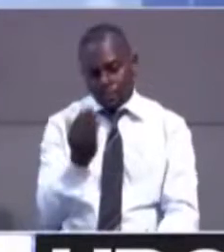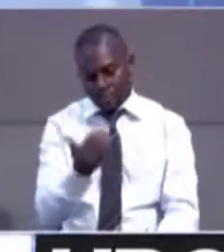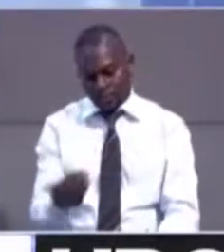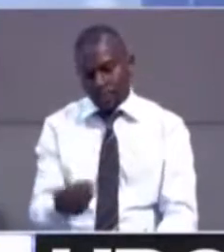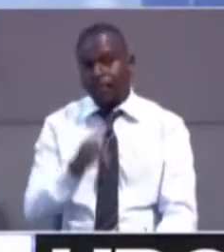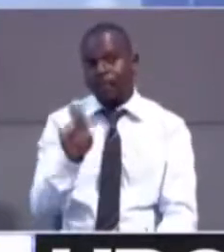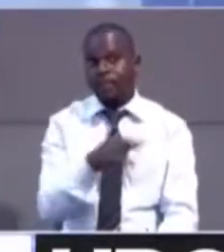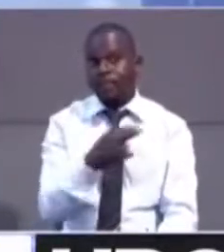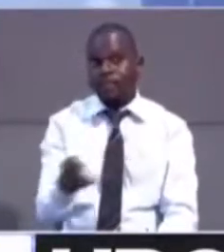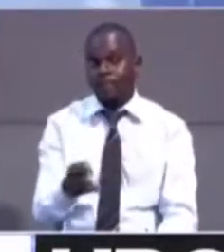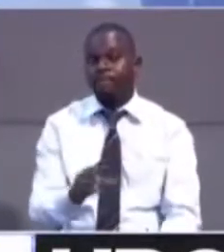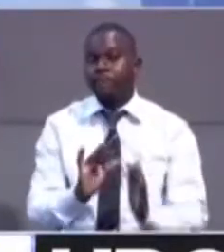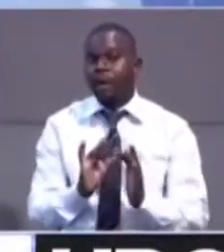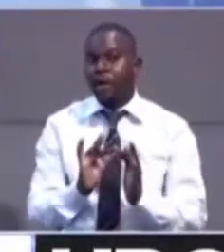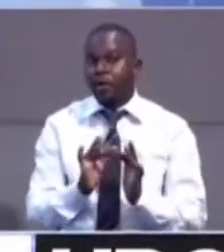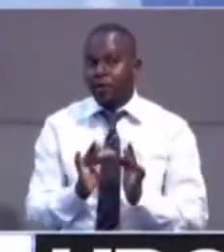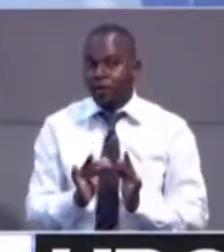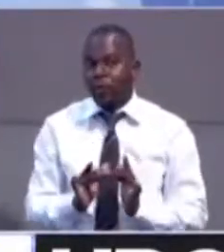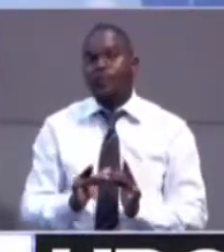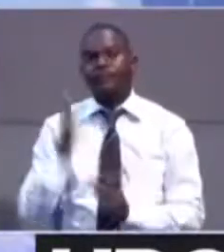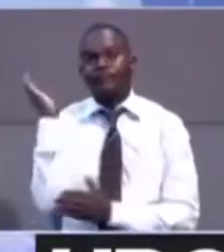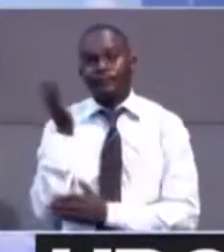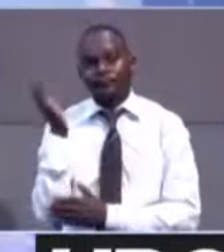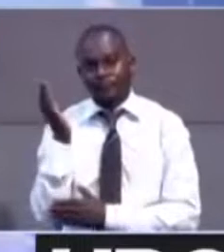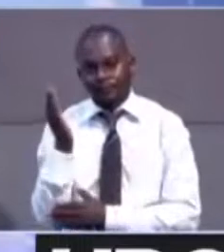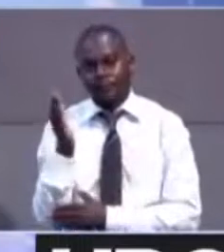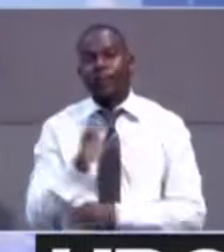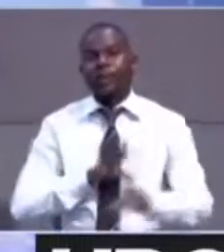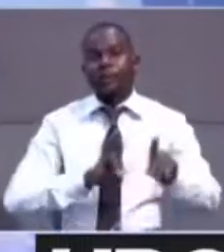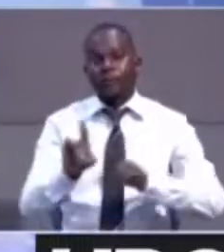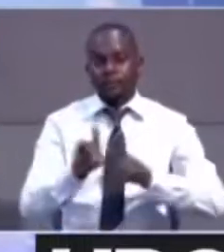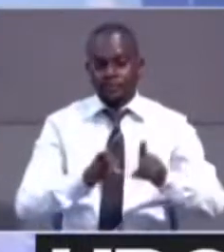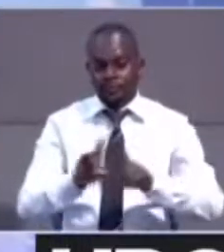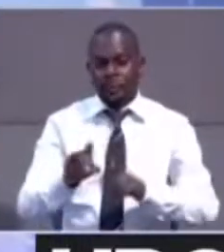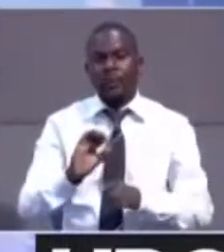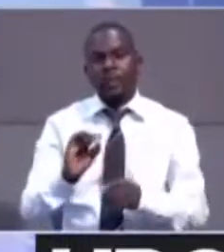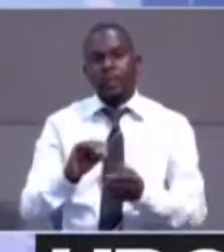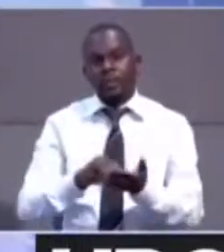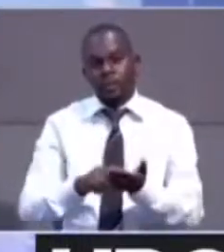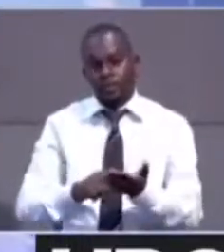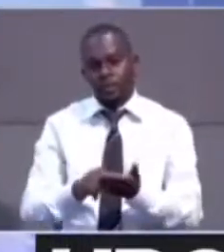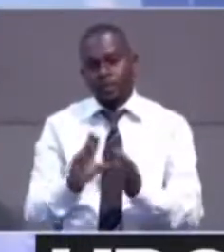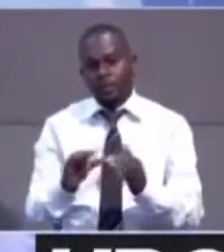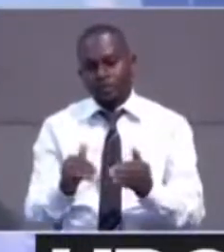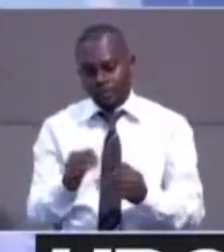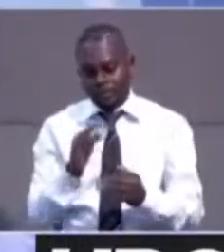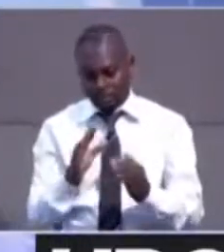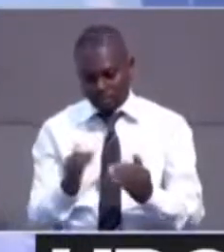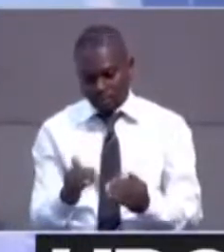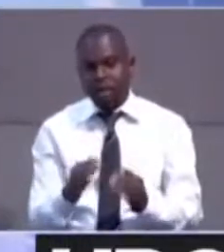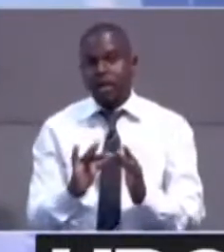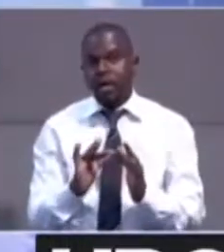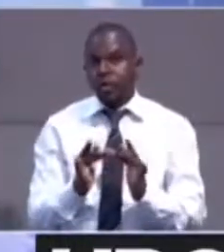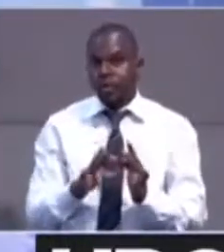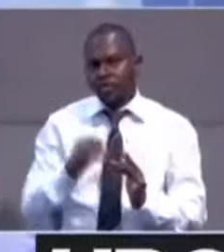Now, children are failing to adapt to online lessons. The executive director of Uganda National Consumers Organization, Robin Akatiritimba,